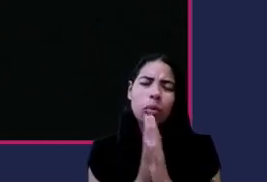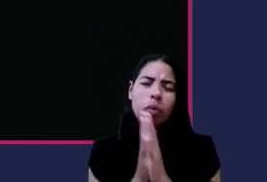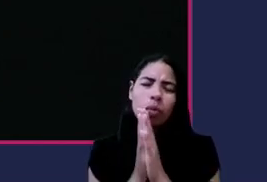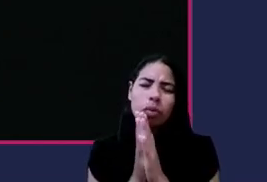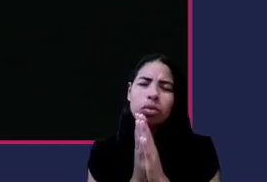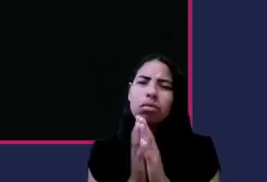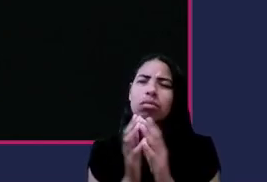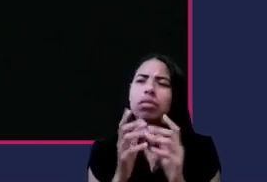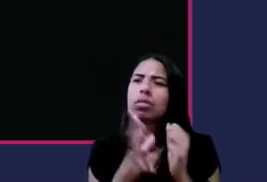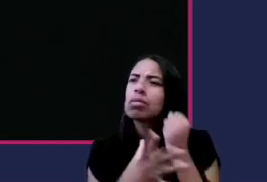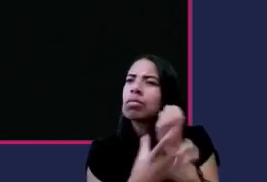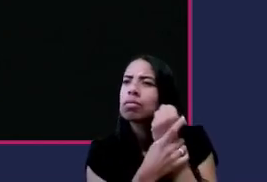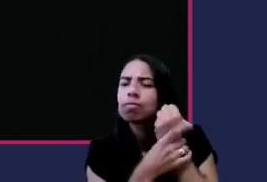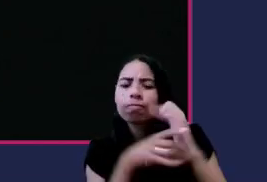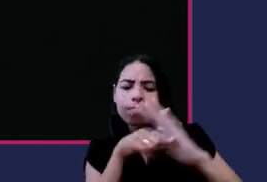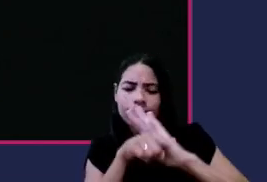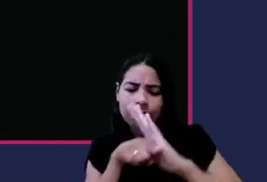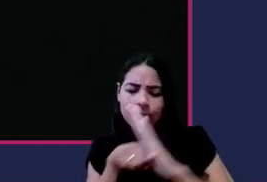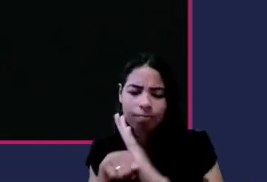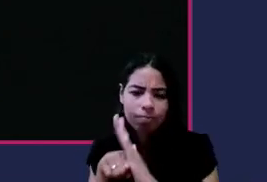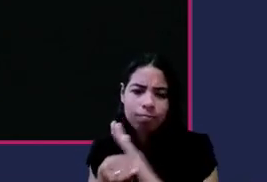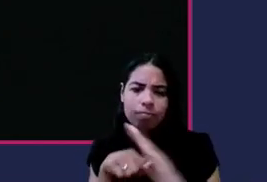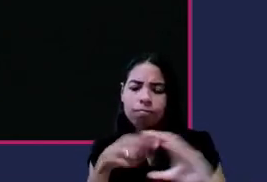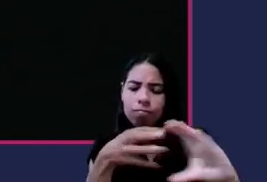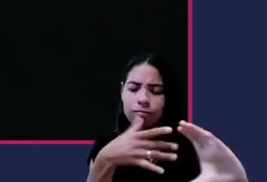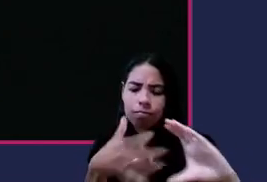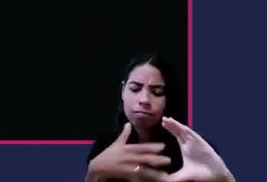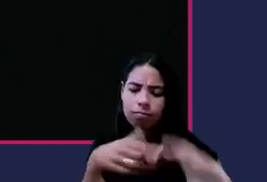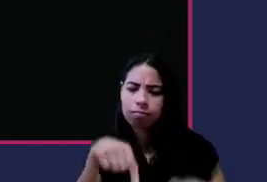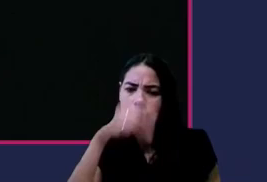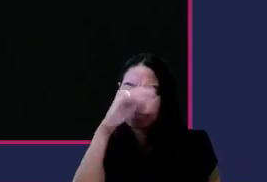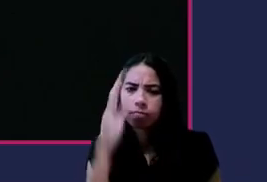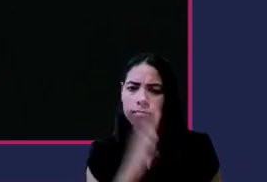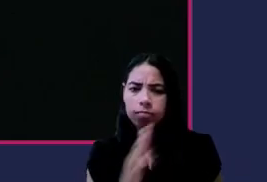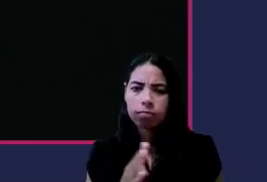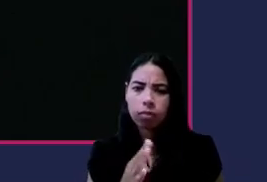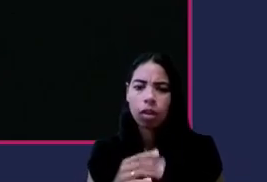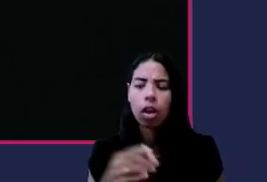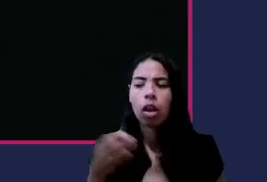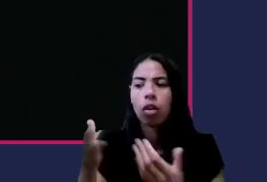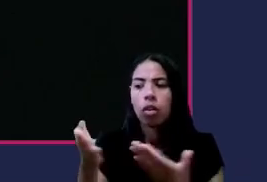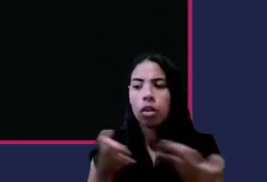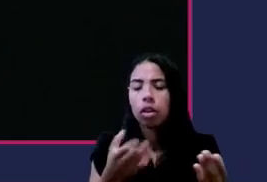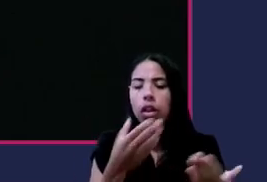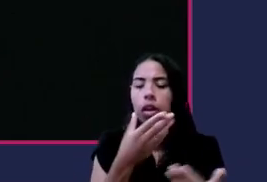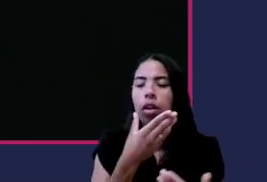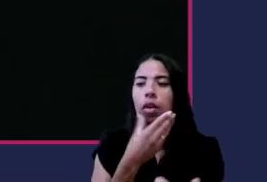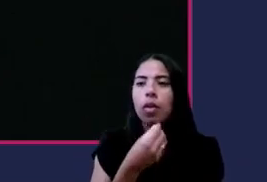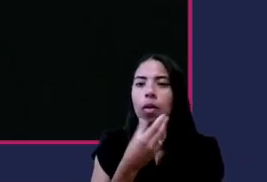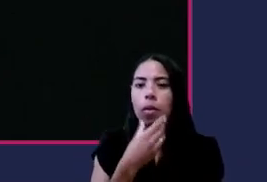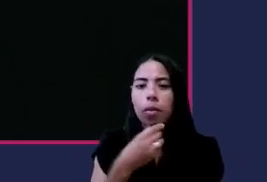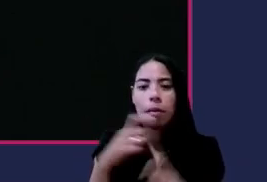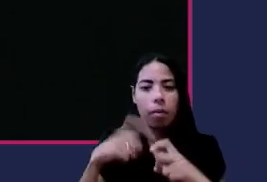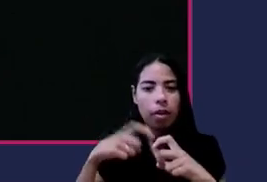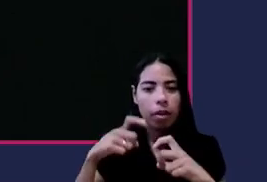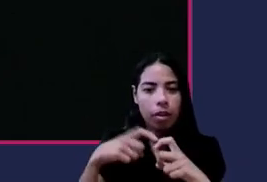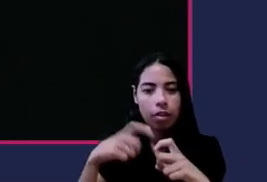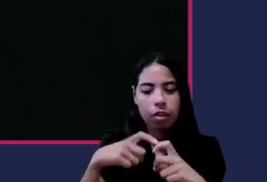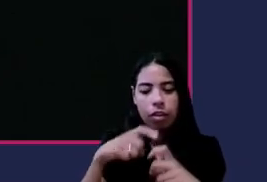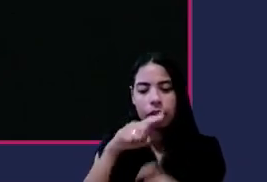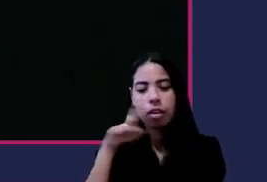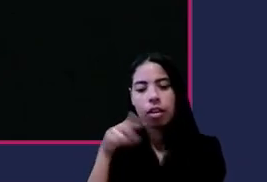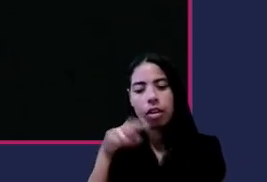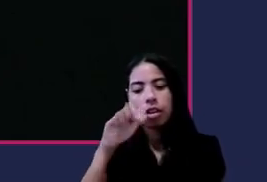make sure research continues for all the rare in our country. Dr. Zacarias Kalil,